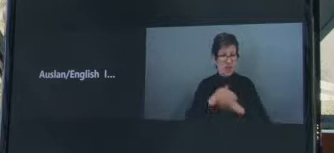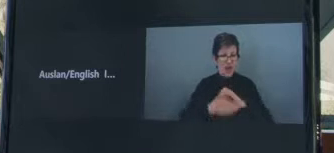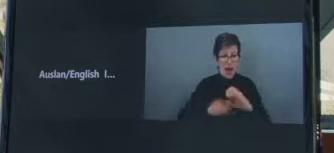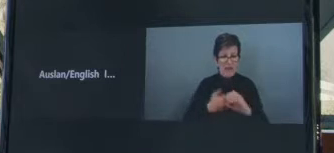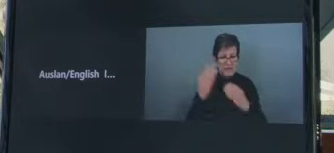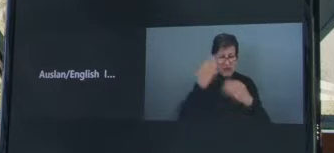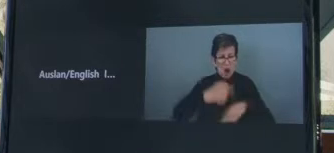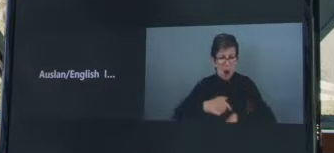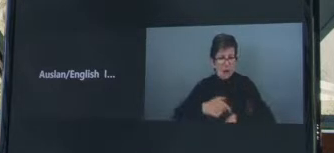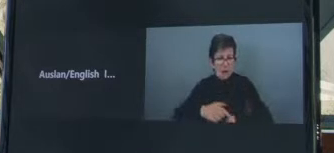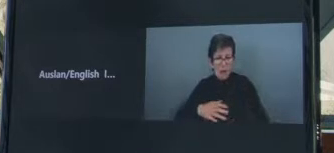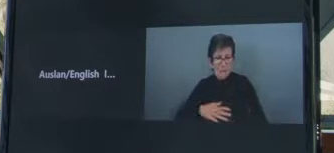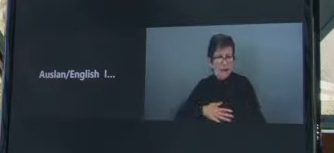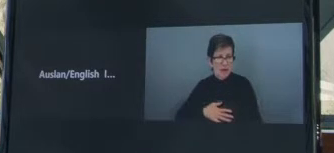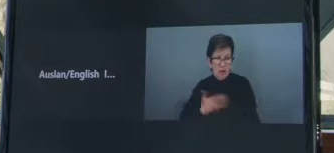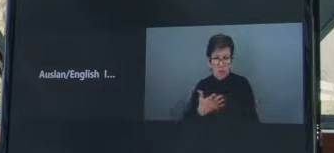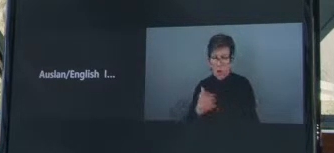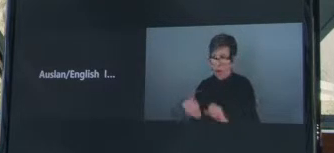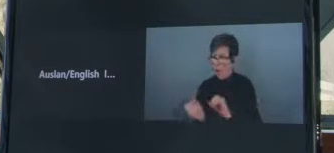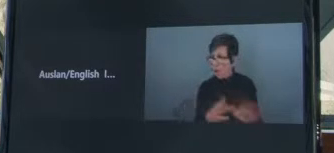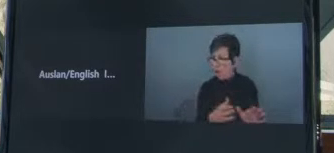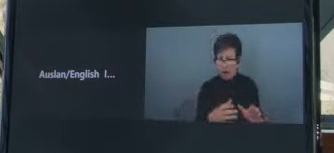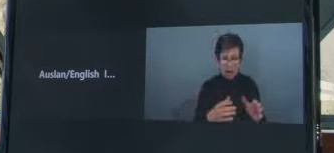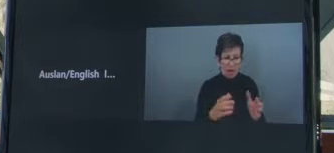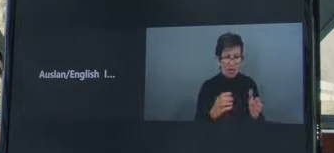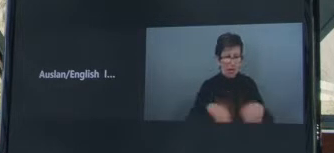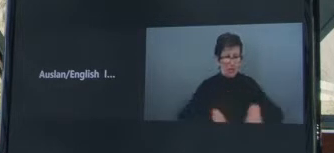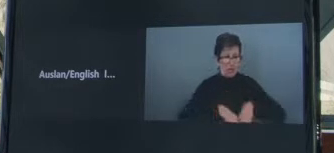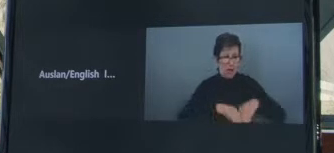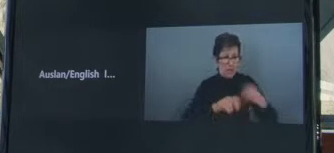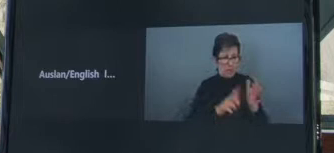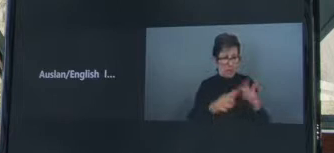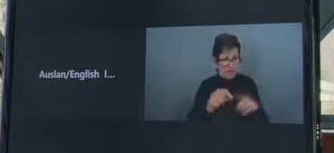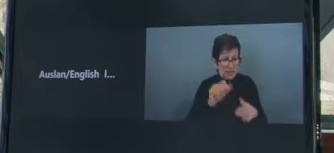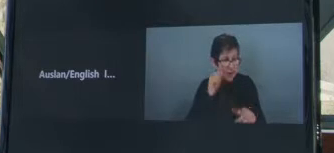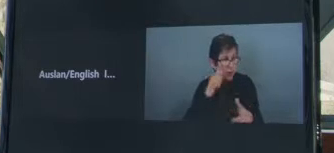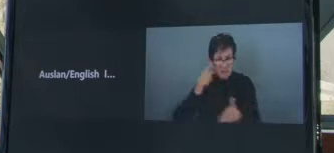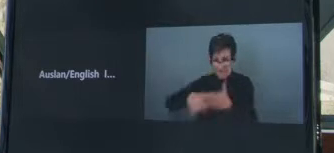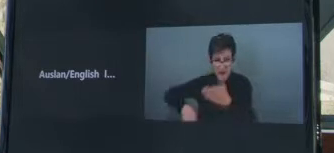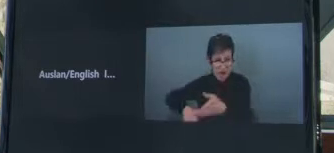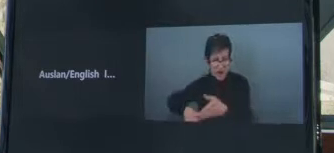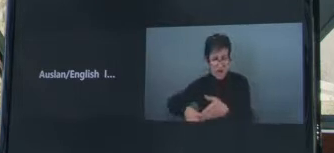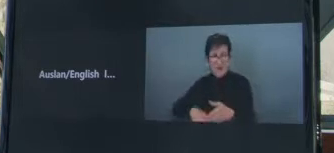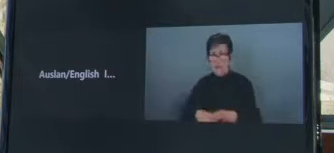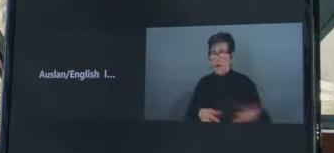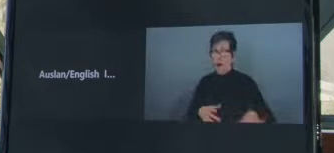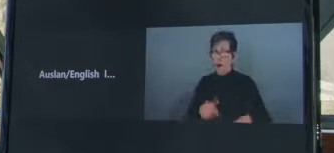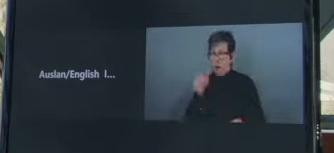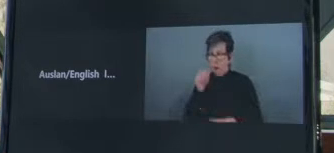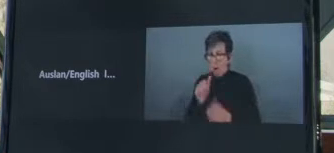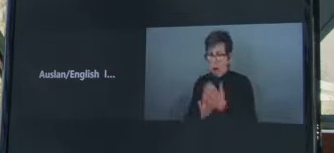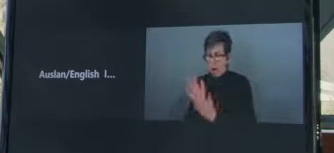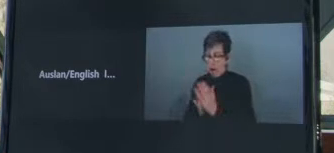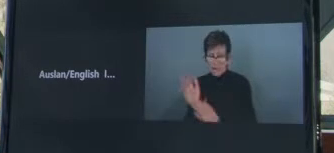in the waste systems. And so this was an opportunity to take a stakeholder that is alienated and make them a